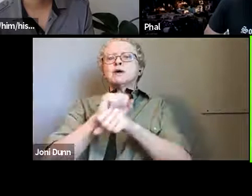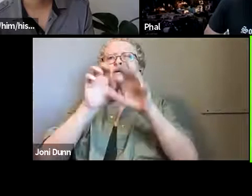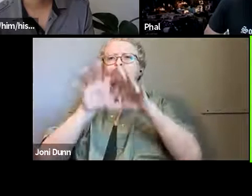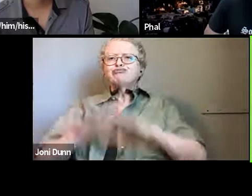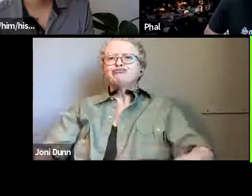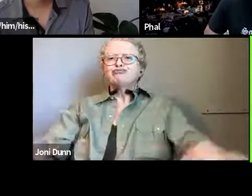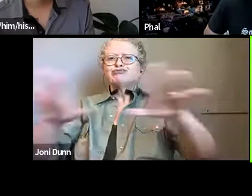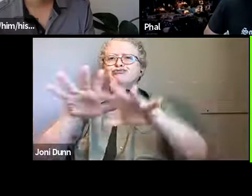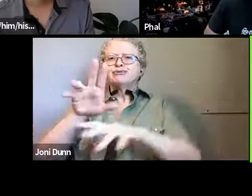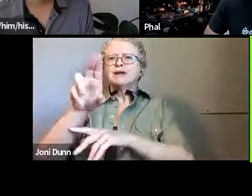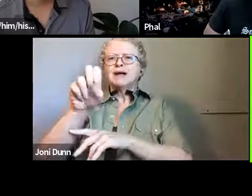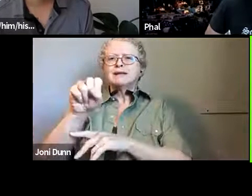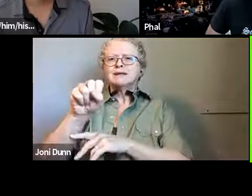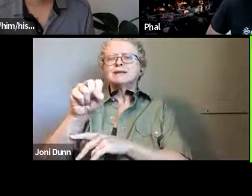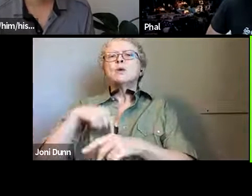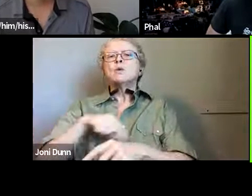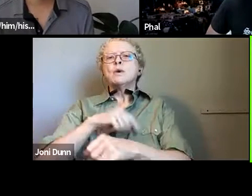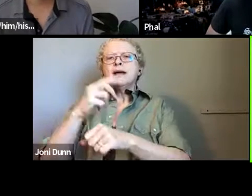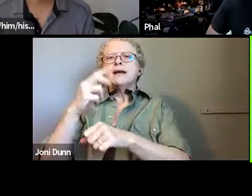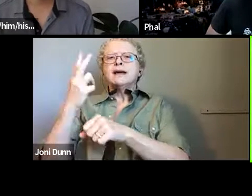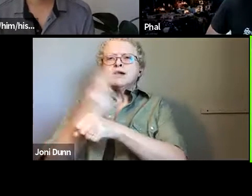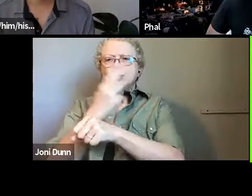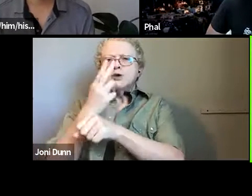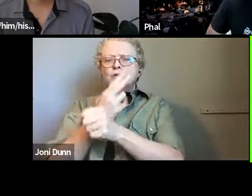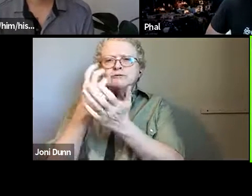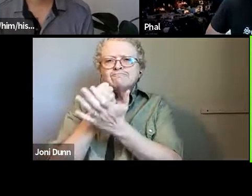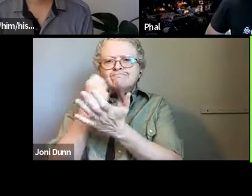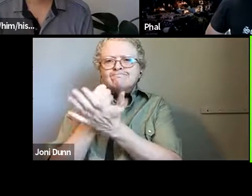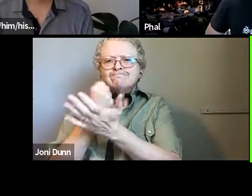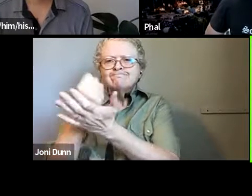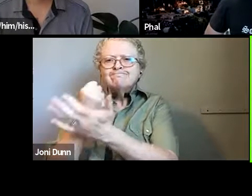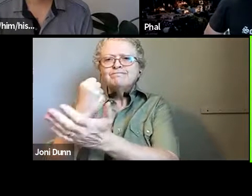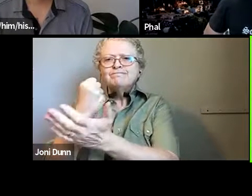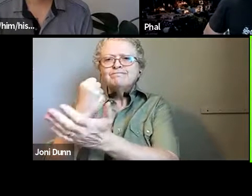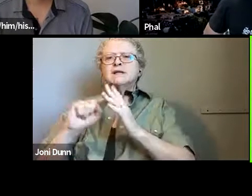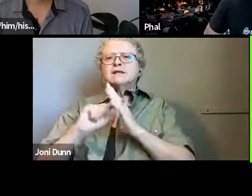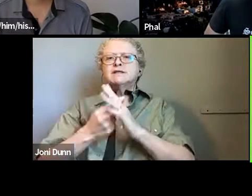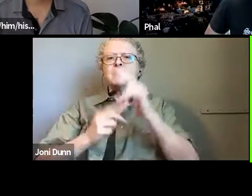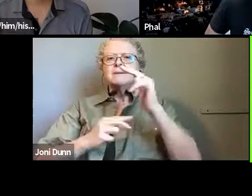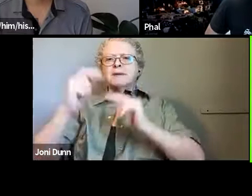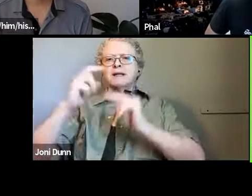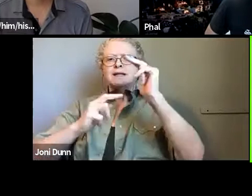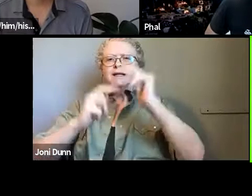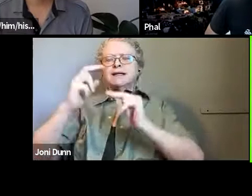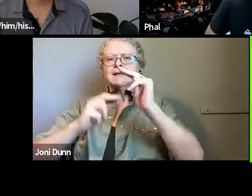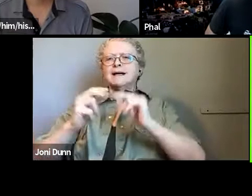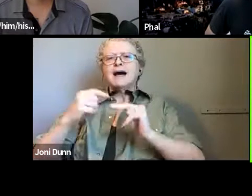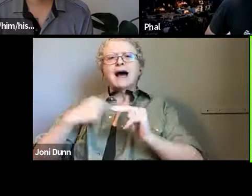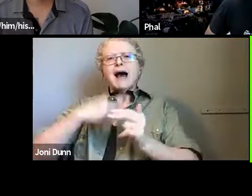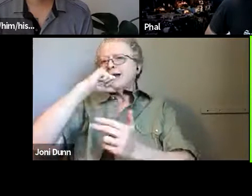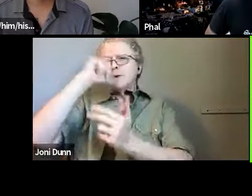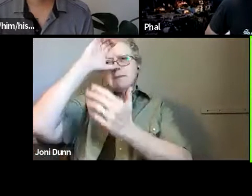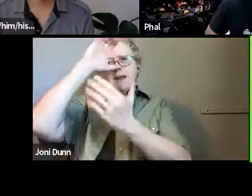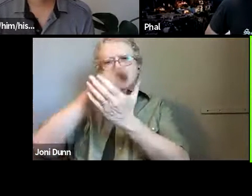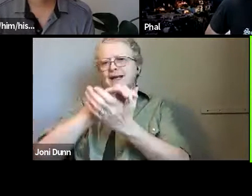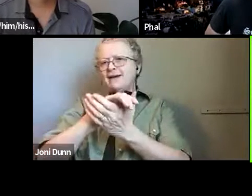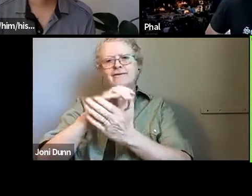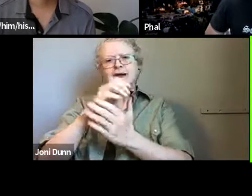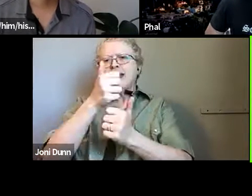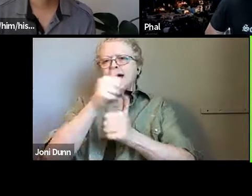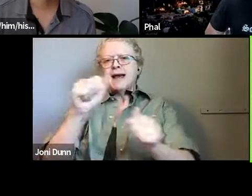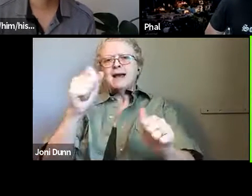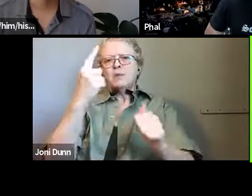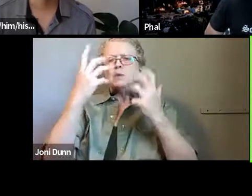we utilized it and we started building, and people, I don't believe that nobody wants to be an organizer here, and specifically in San Diego, I